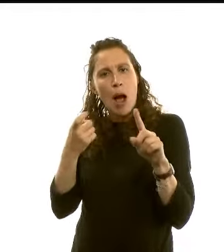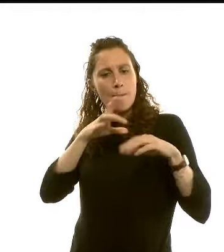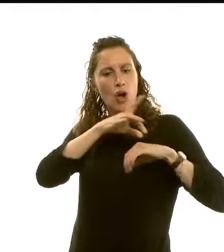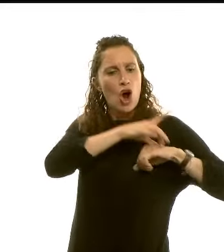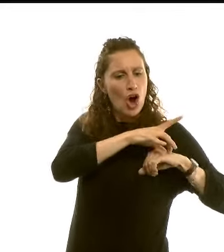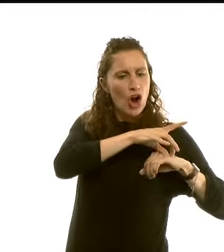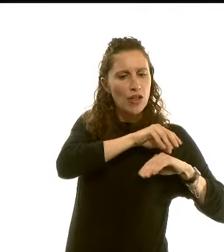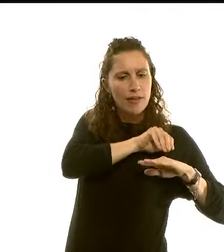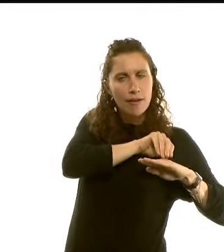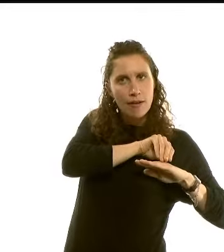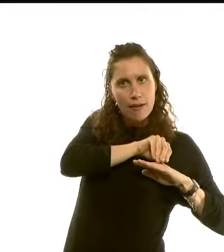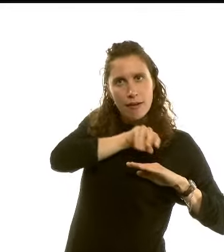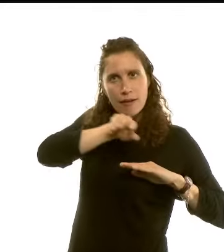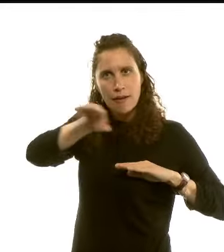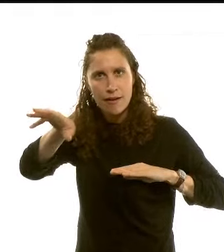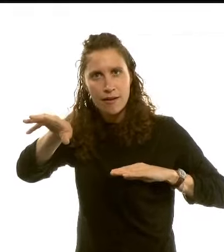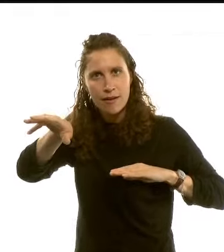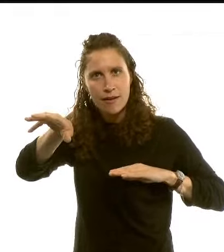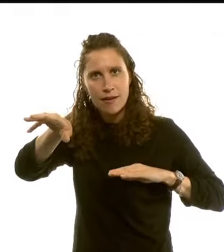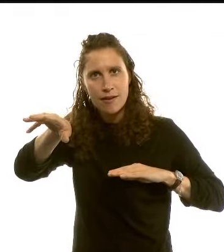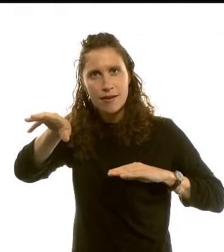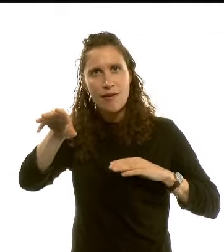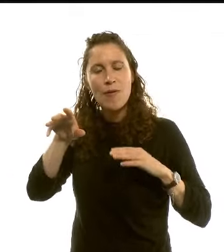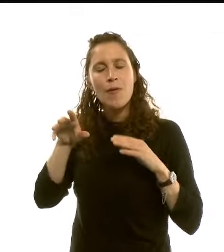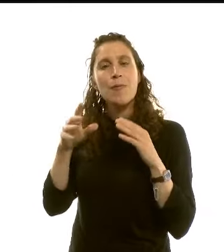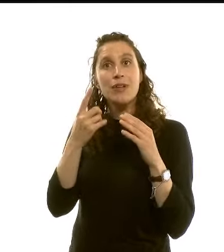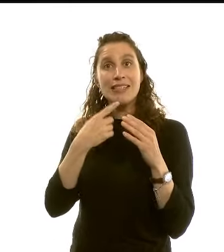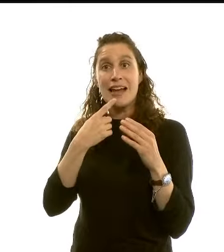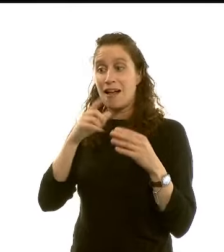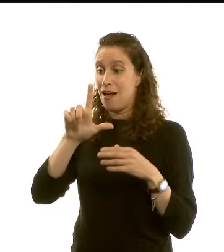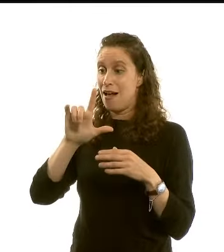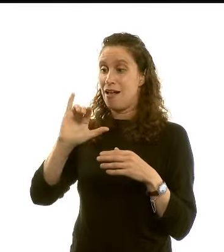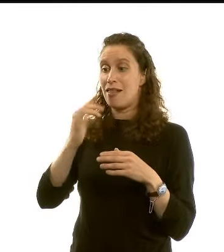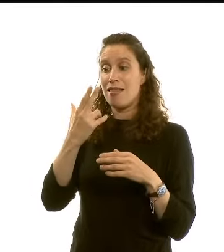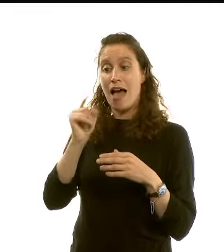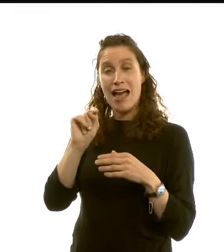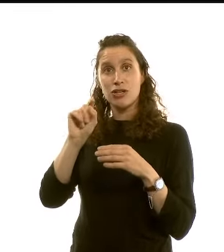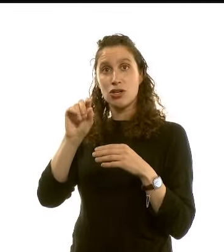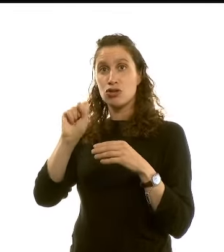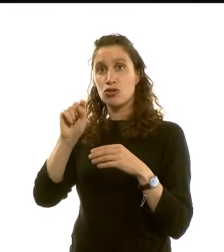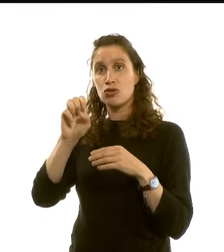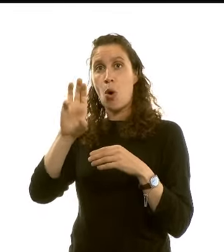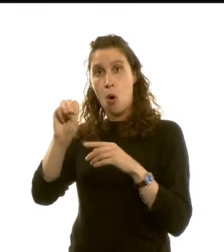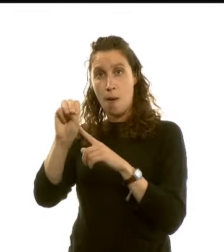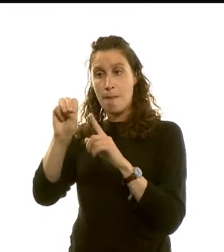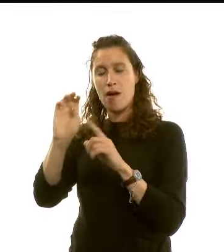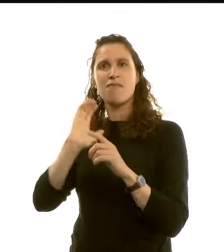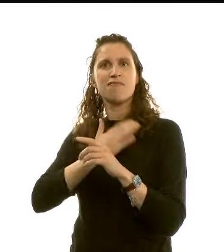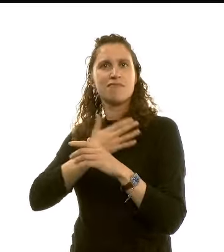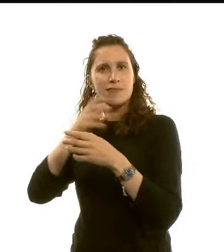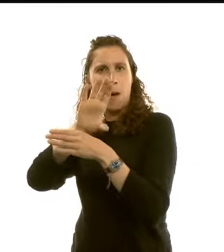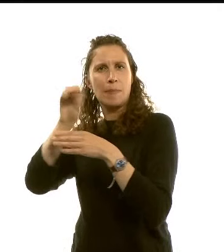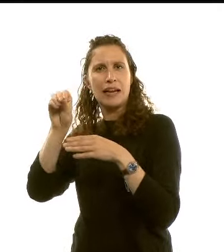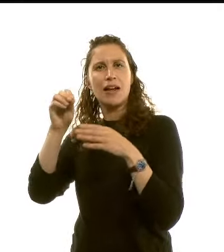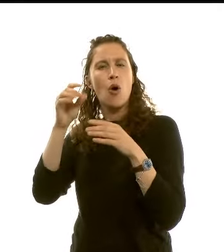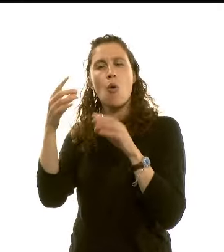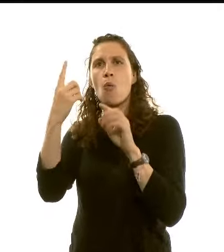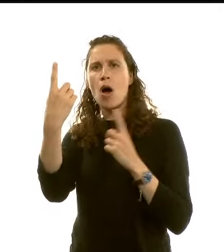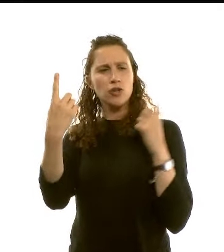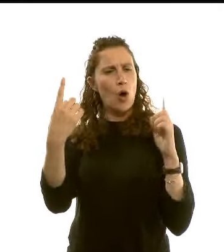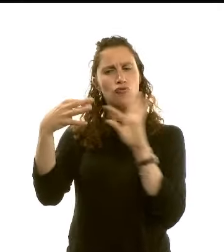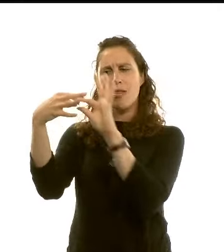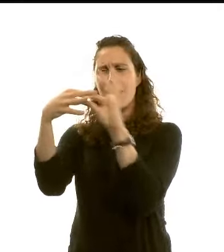the guiding design principle. We like to say at Lightstorm that Earth is Pandora. There's always a one-to-one where you see something on Earth and it's